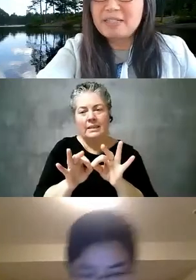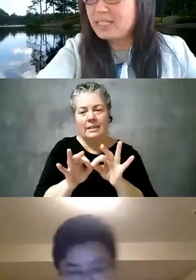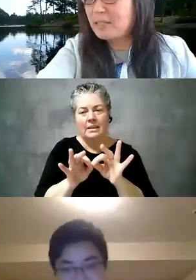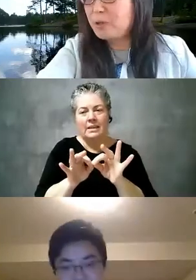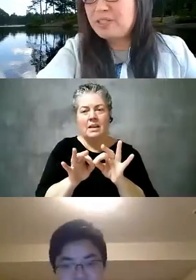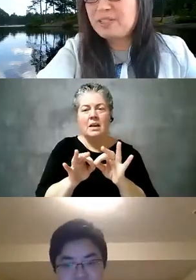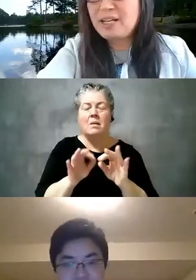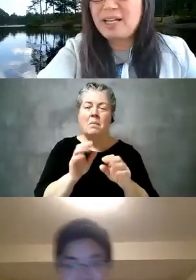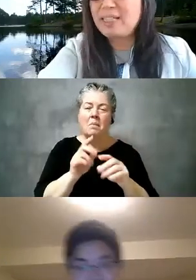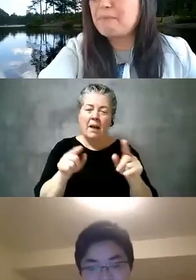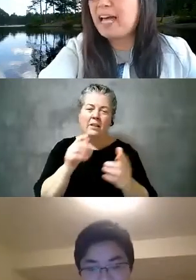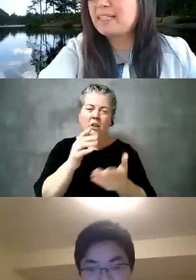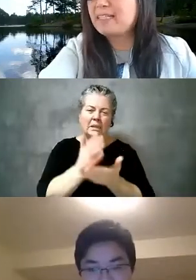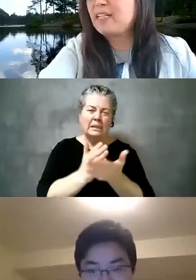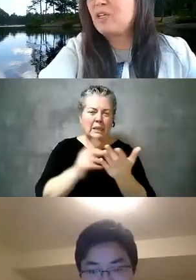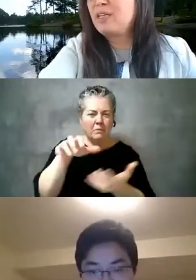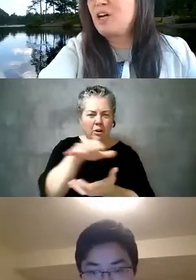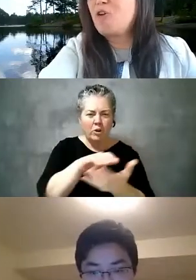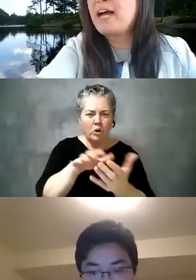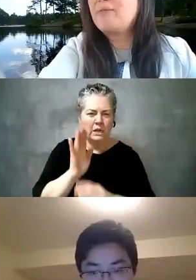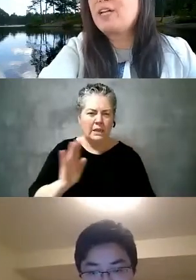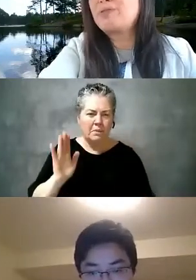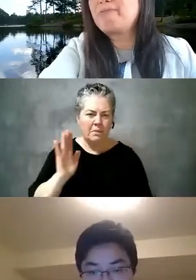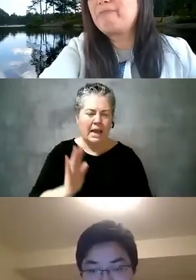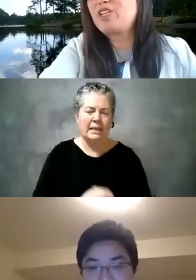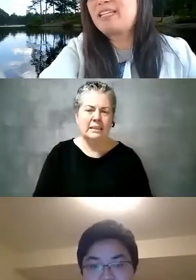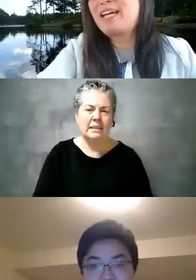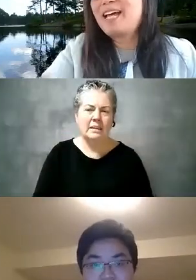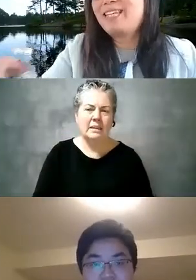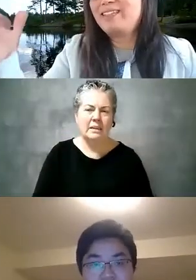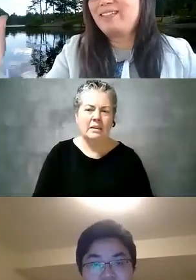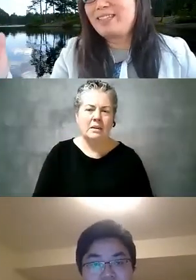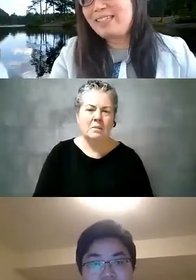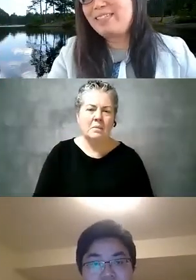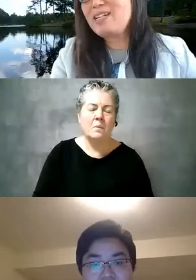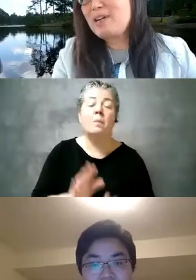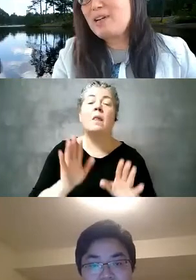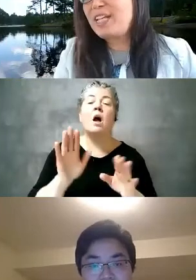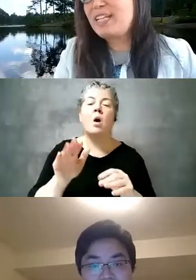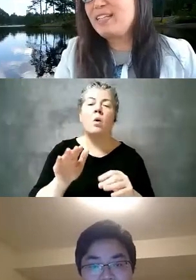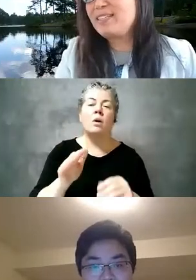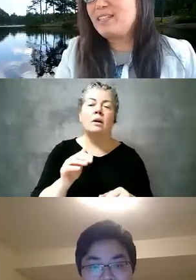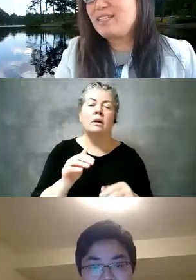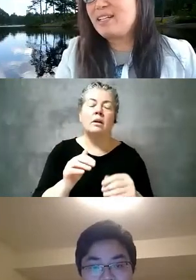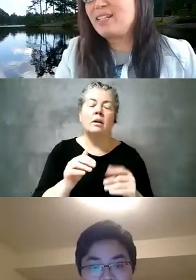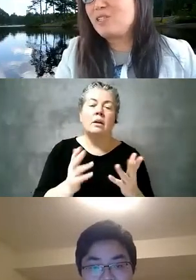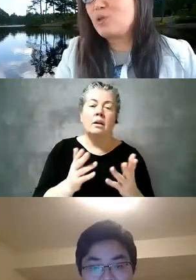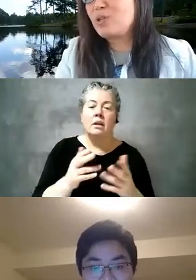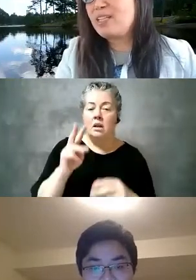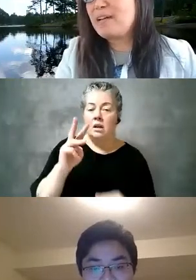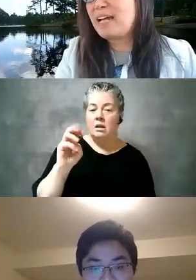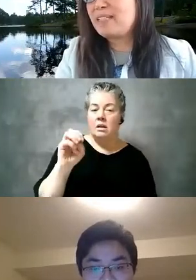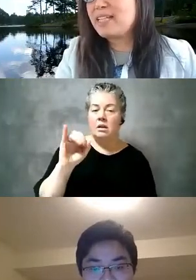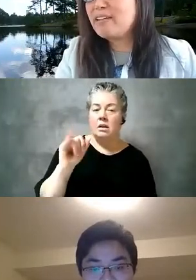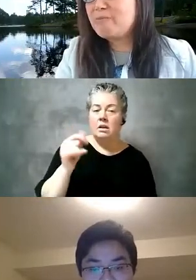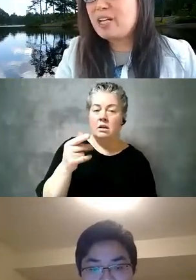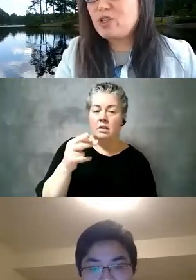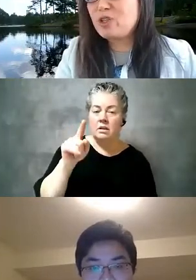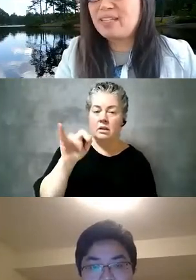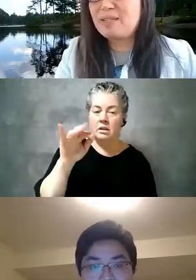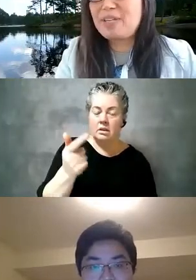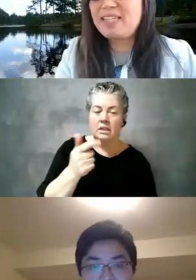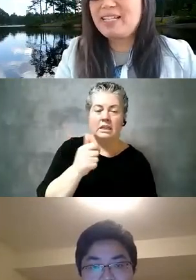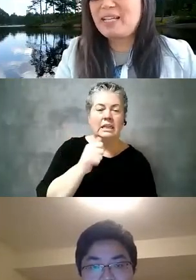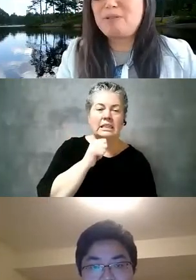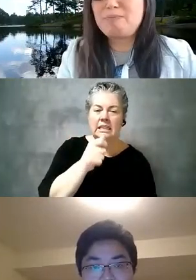some misconception in the past. Oh, by the way, I should mention that the nice thing about the weighting is it's unconstrained by scale of